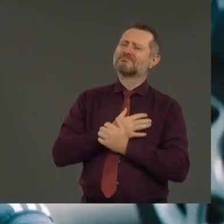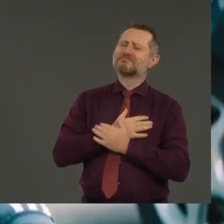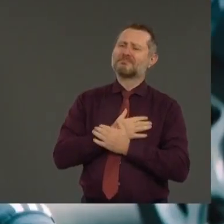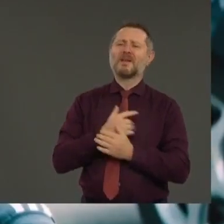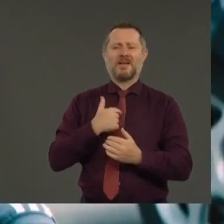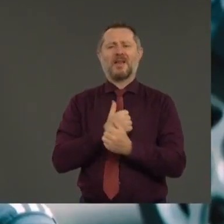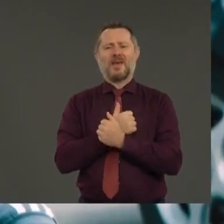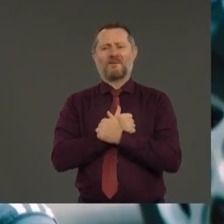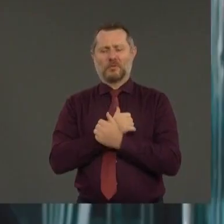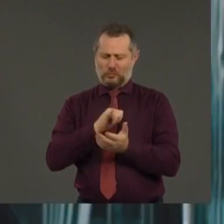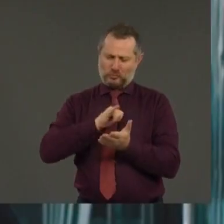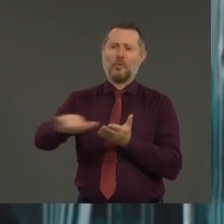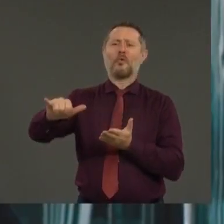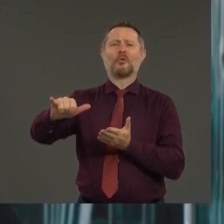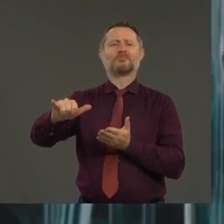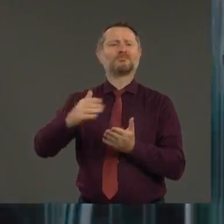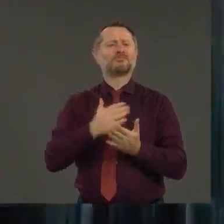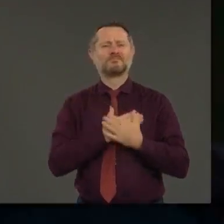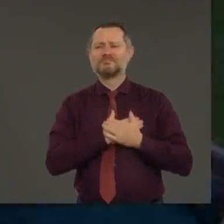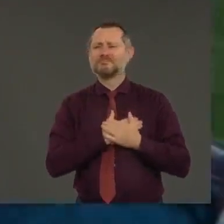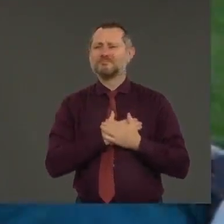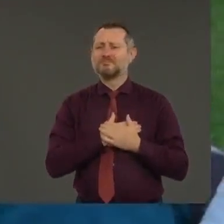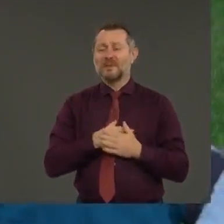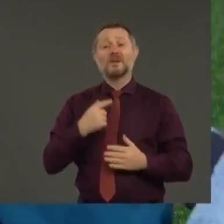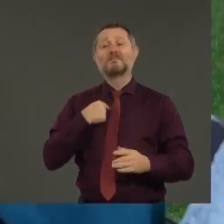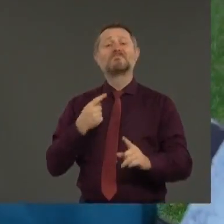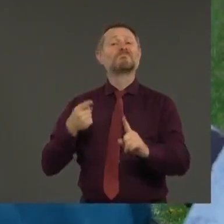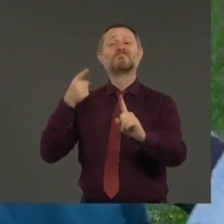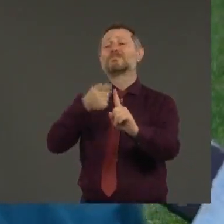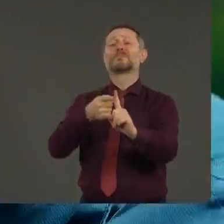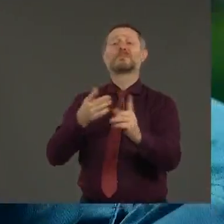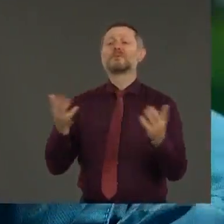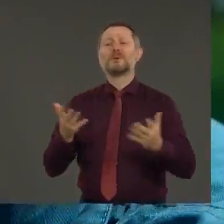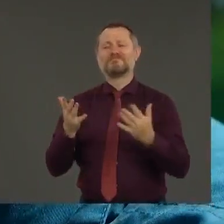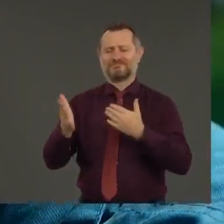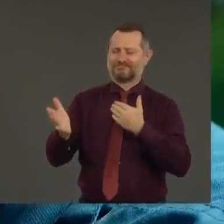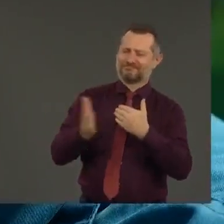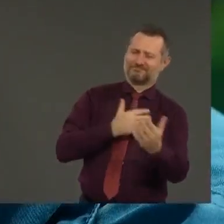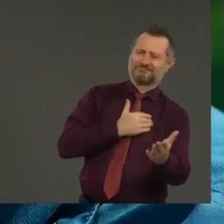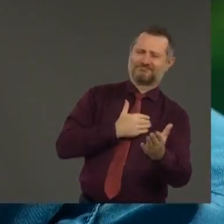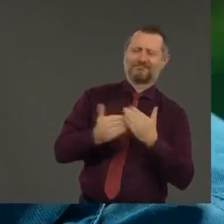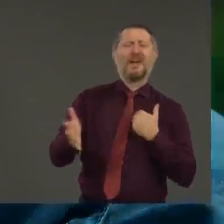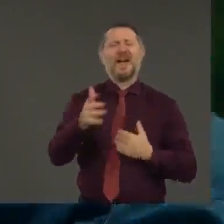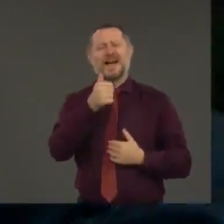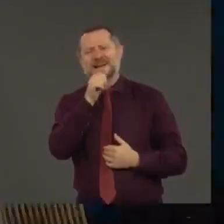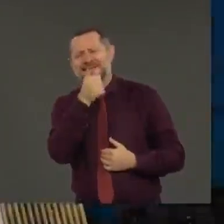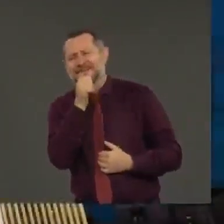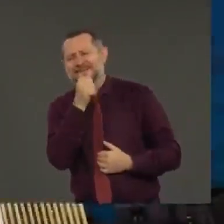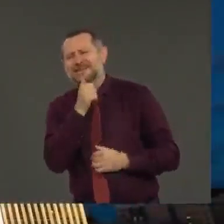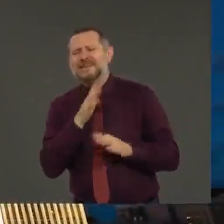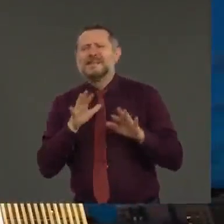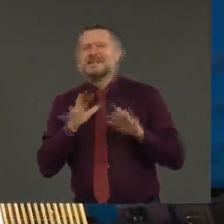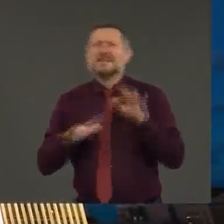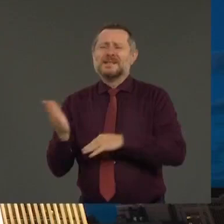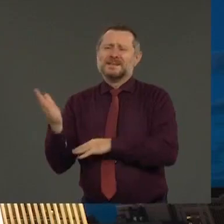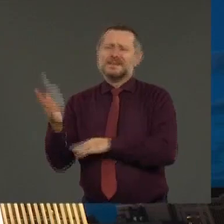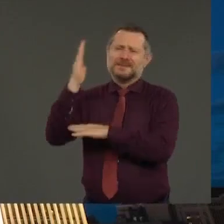York. And at the end of the day, my friends, even if it is a long day, and this is a long day,